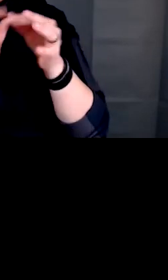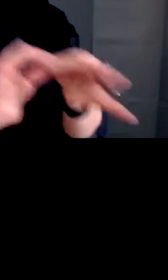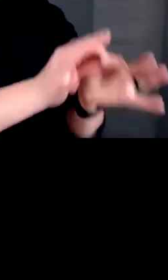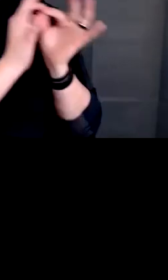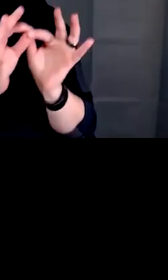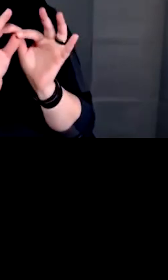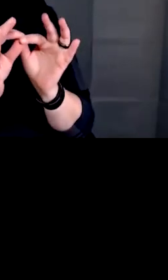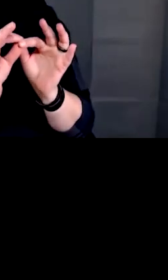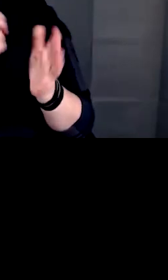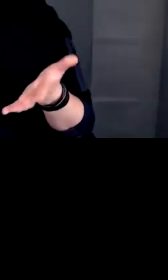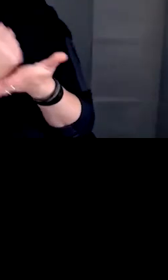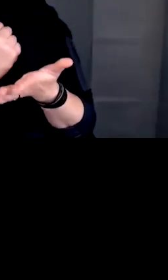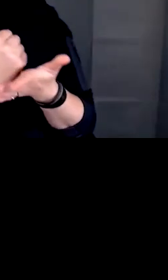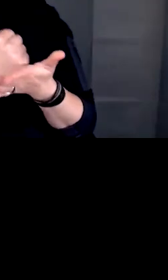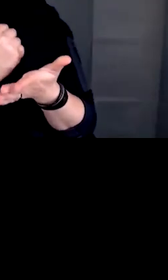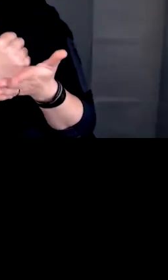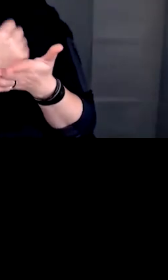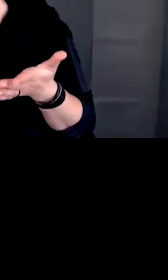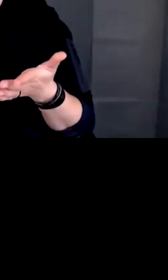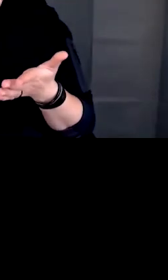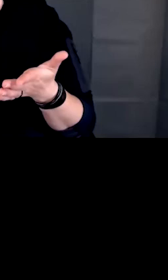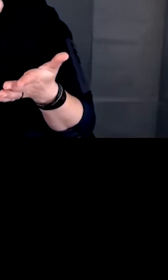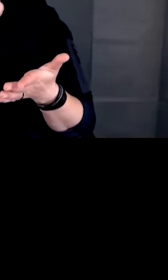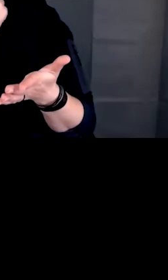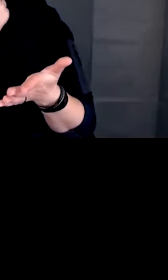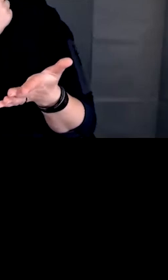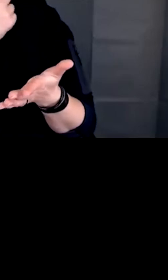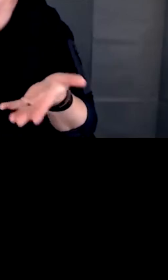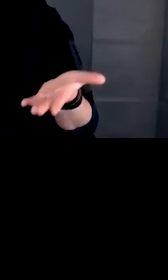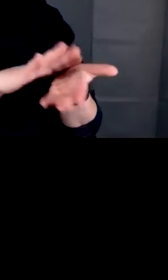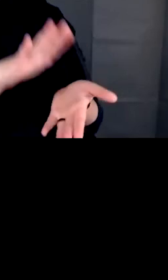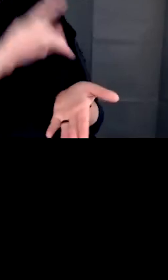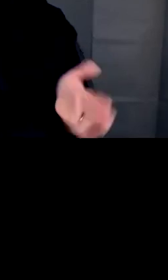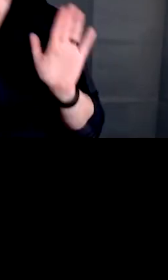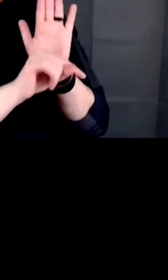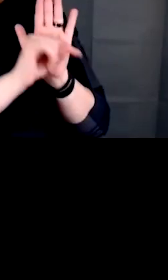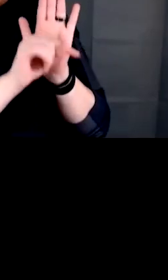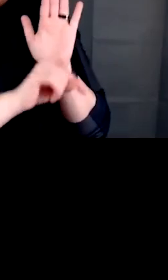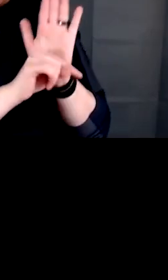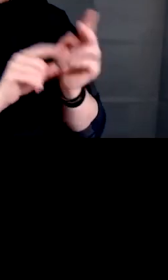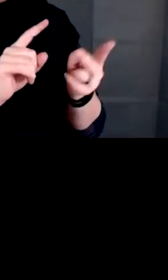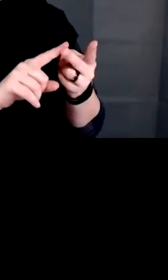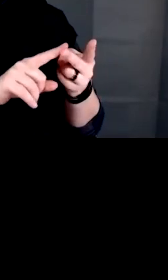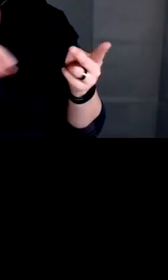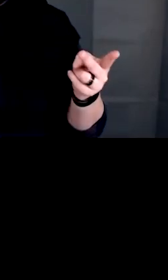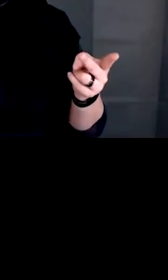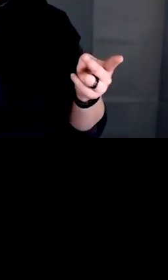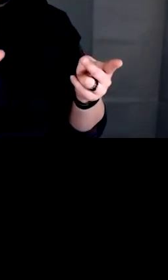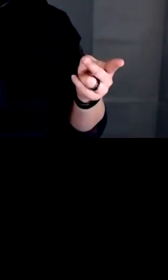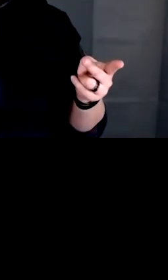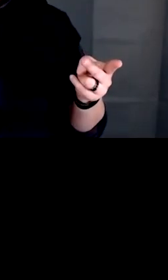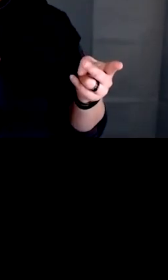essentially or weaken some of the fixed negative ideas in depression or psychotic delusional ideas with psychotic disorders.